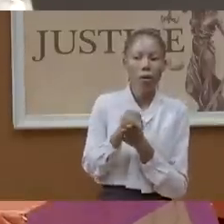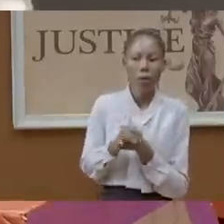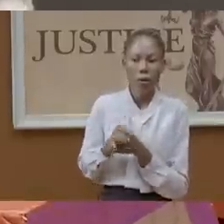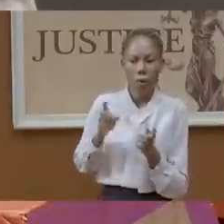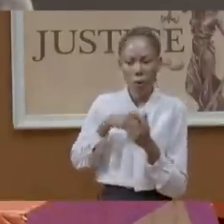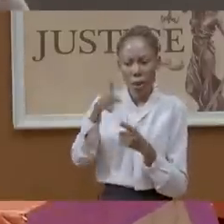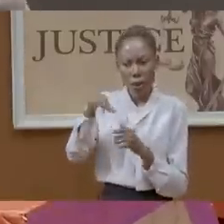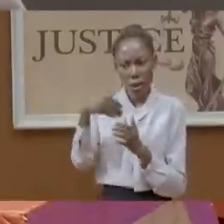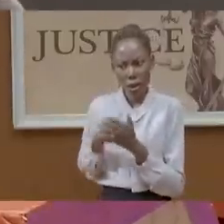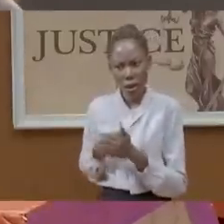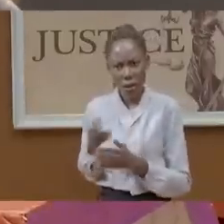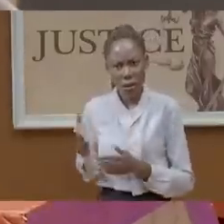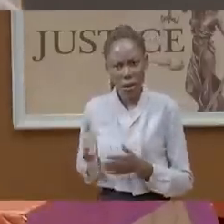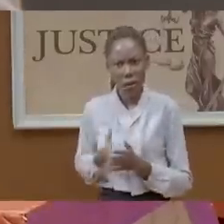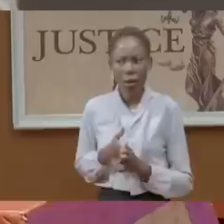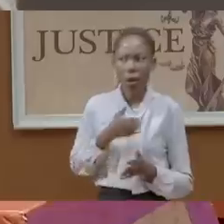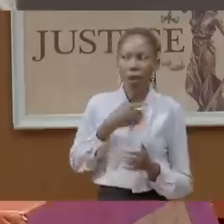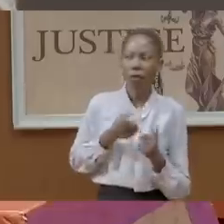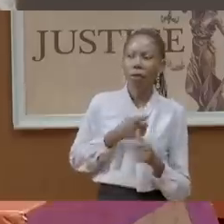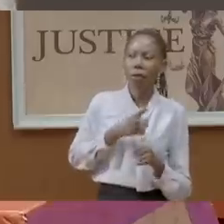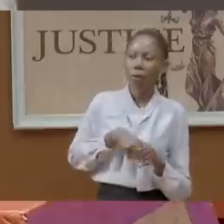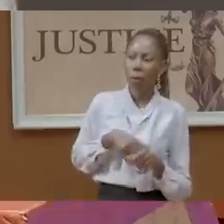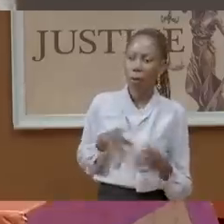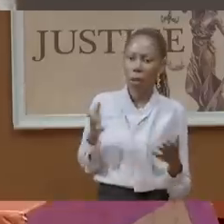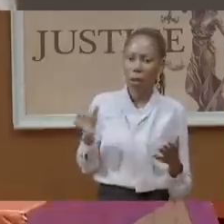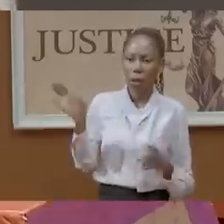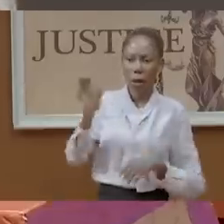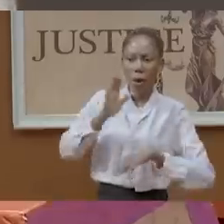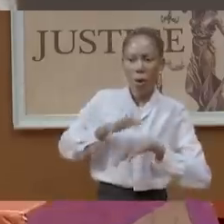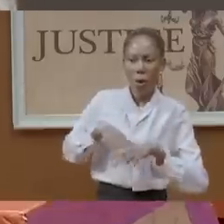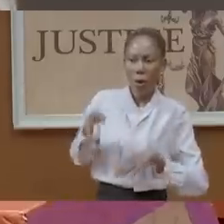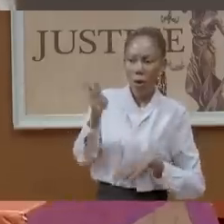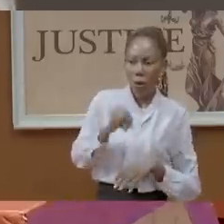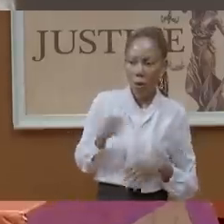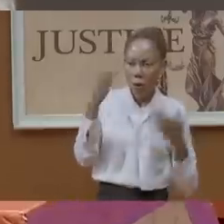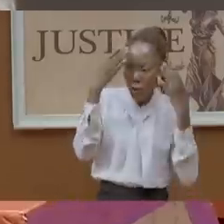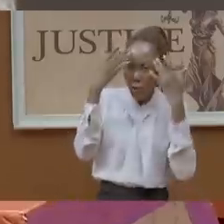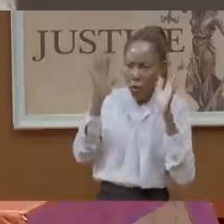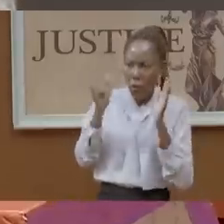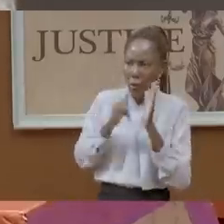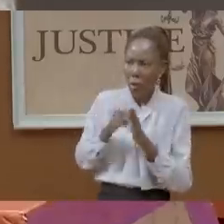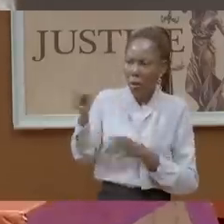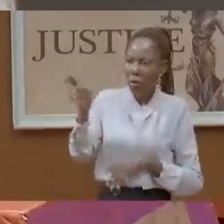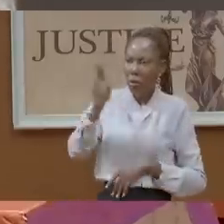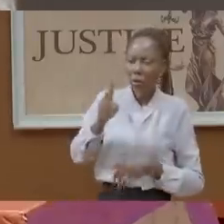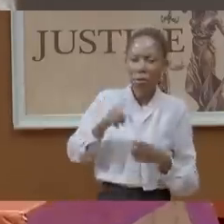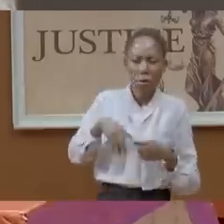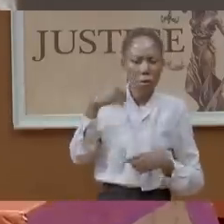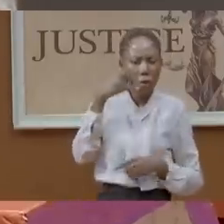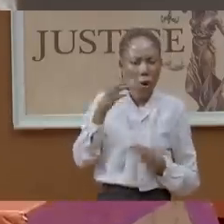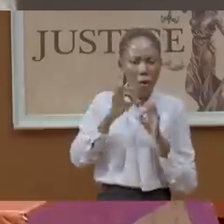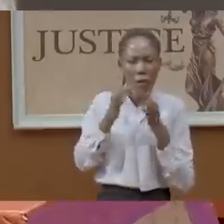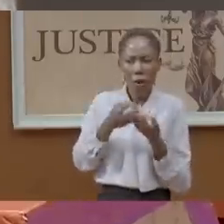family, when I went there, for the first time I went to my family that December, they called me. I didn't even know he used to call because I'm a very private